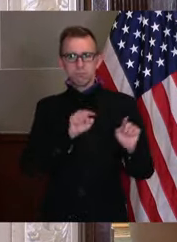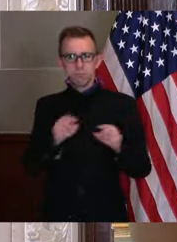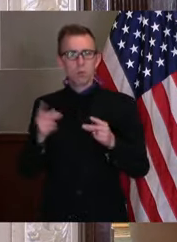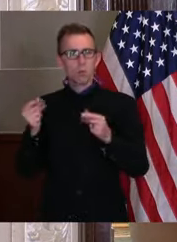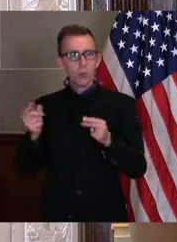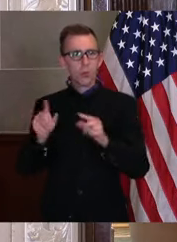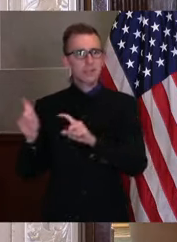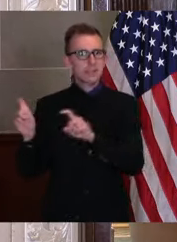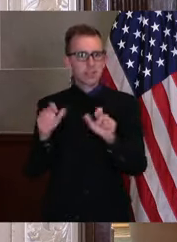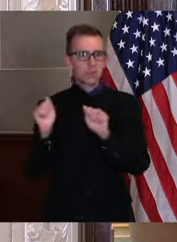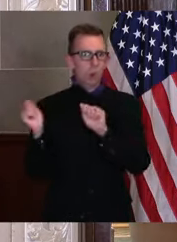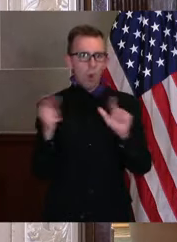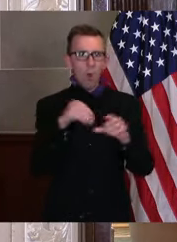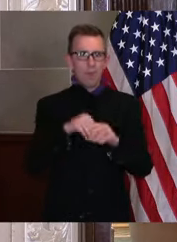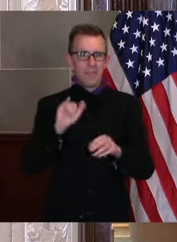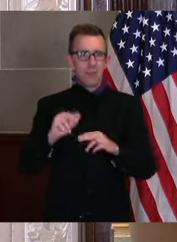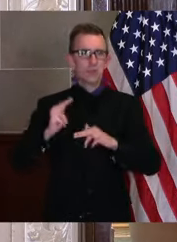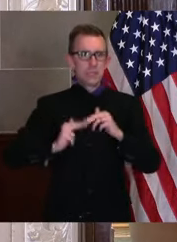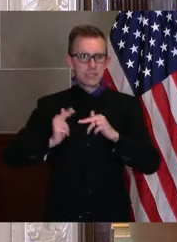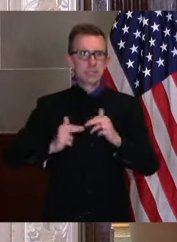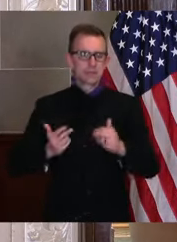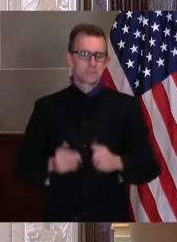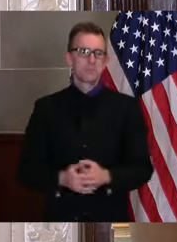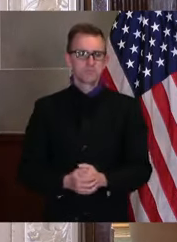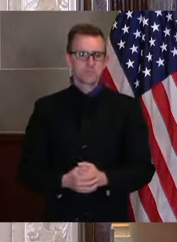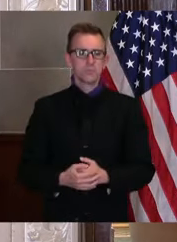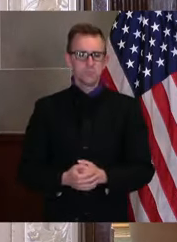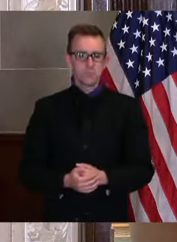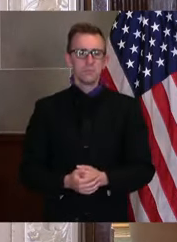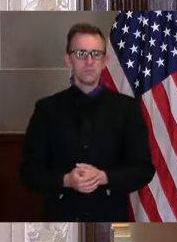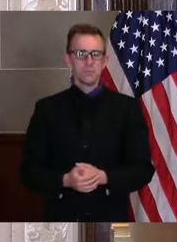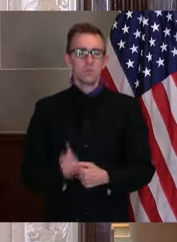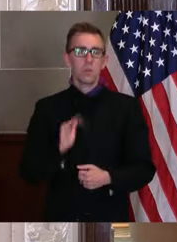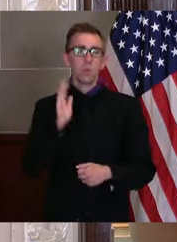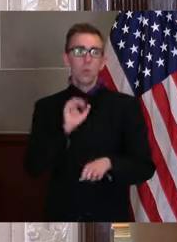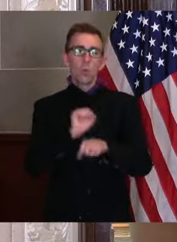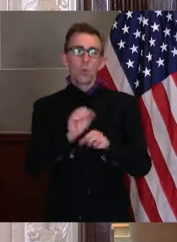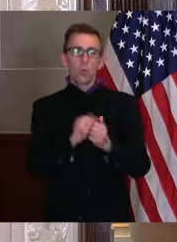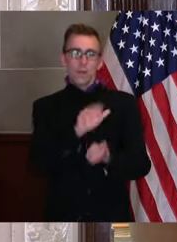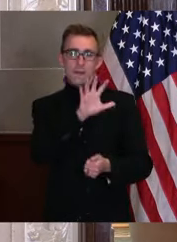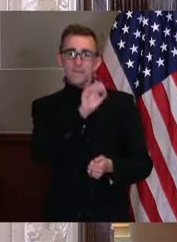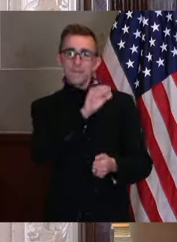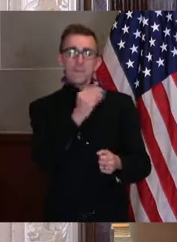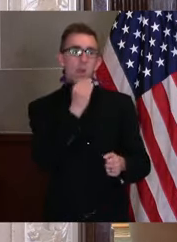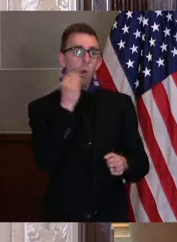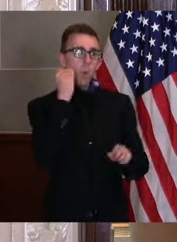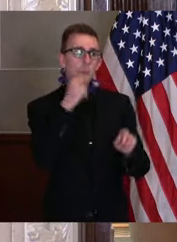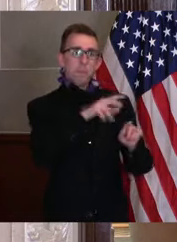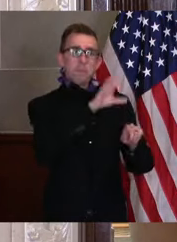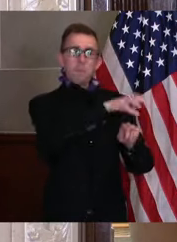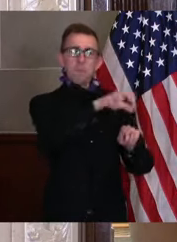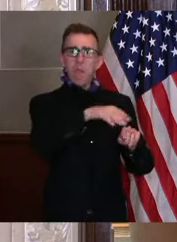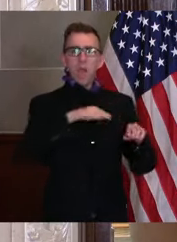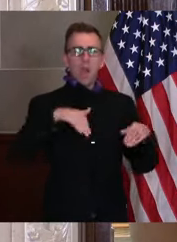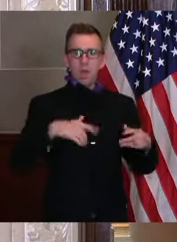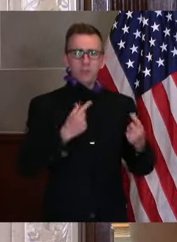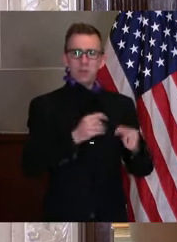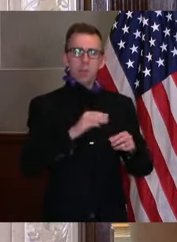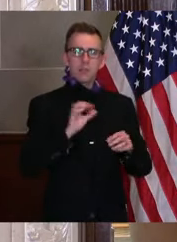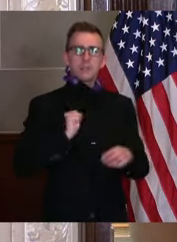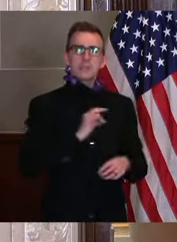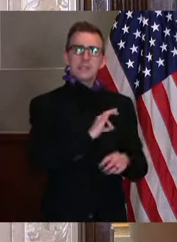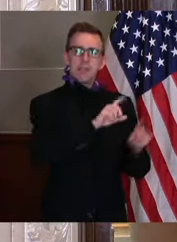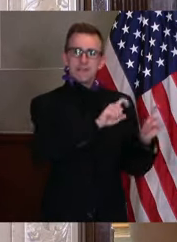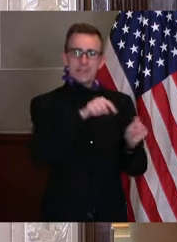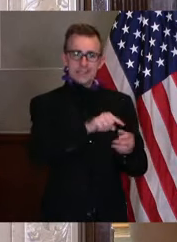test everyone in those facilities. We will be working with the 50 homes that have not completed faculty-wide testing